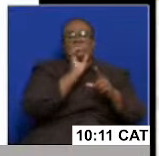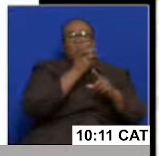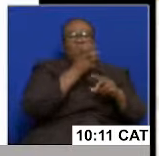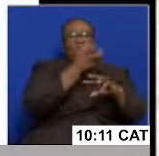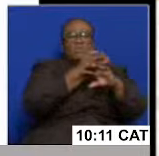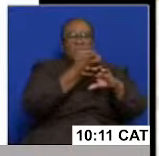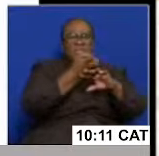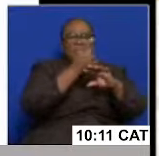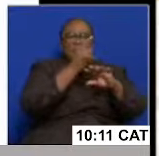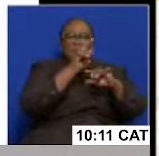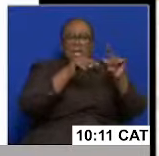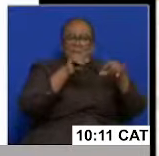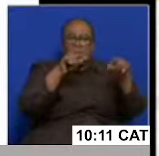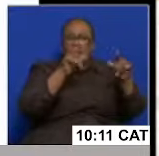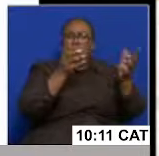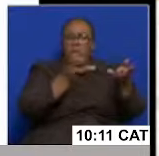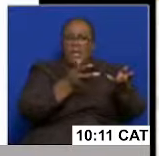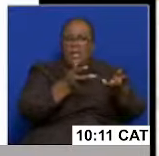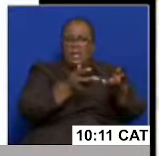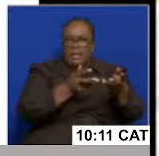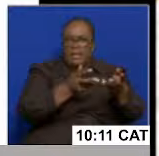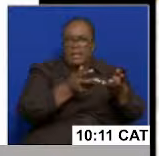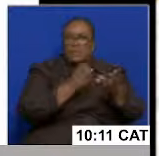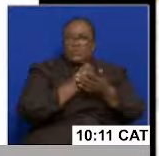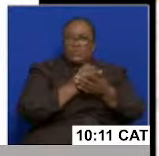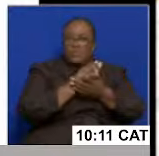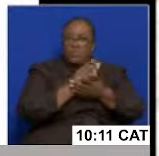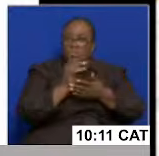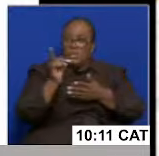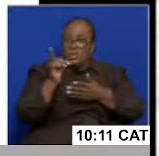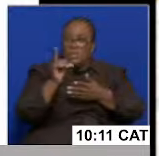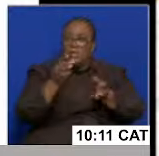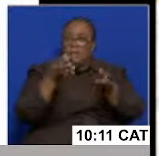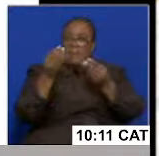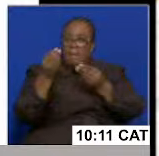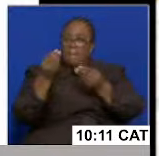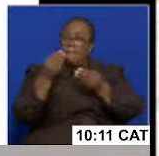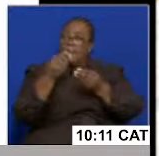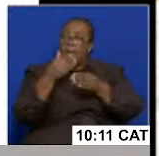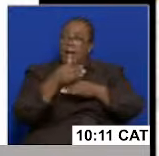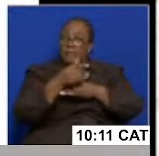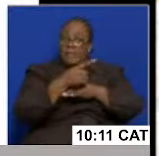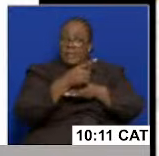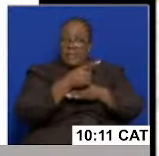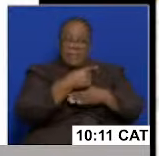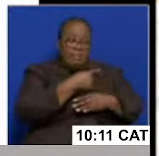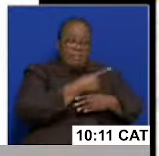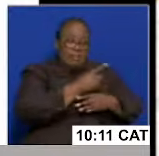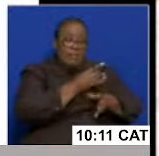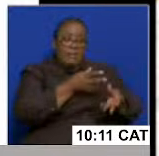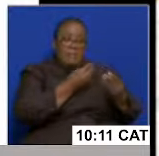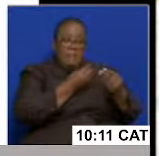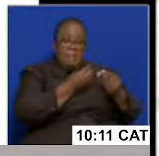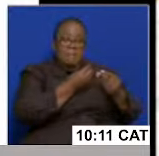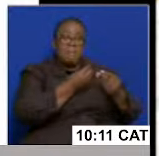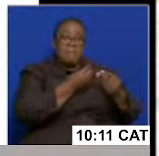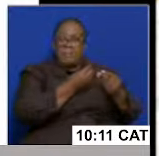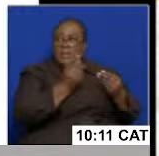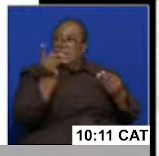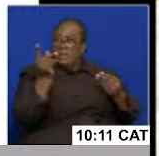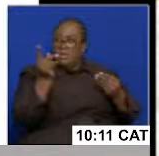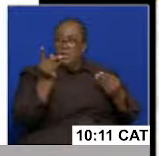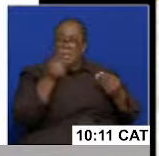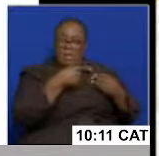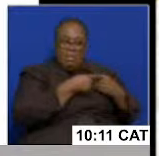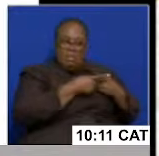to receive the stones and make payment after they got the stones. Mr. Mkwanazi had to organize the officers